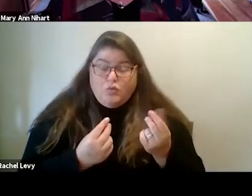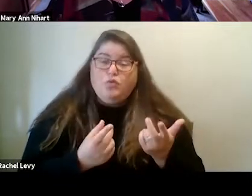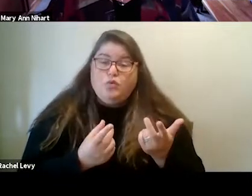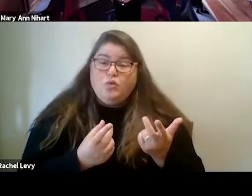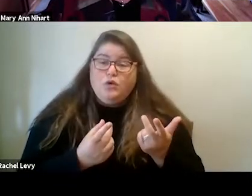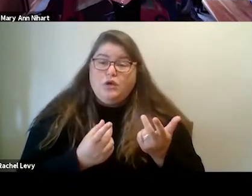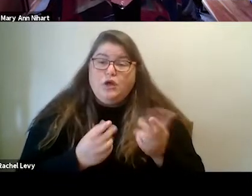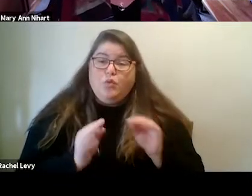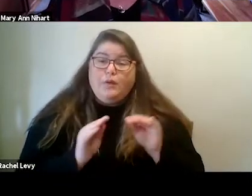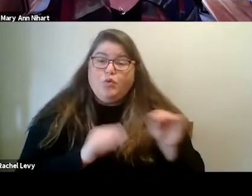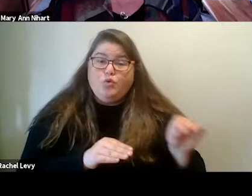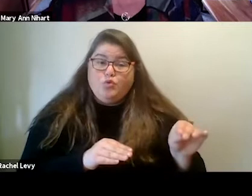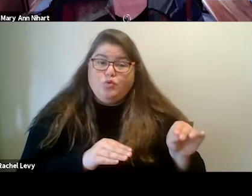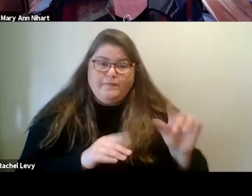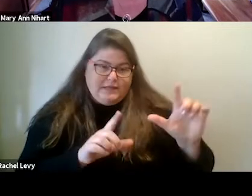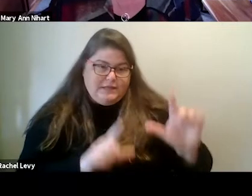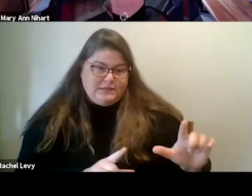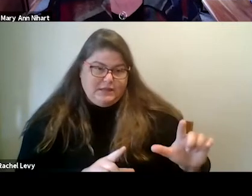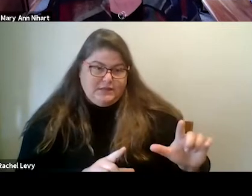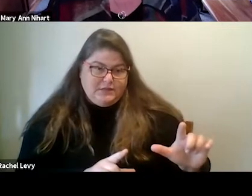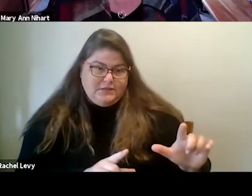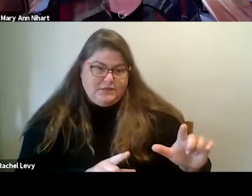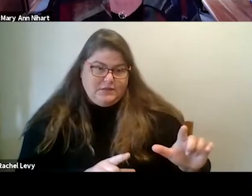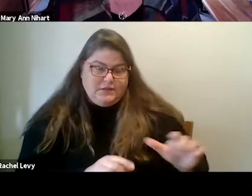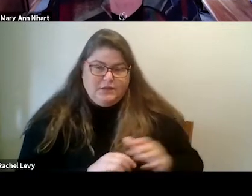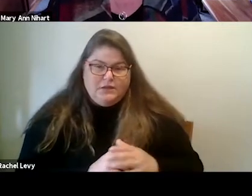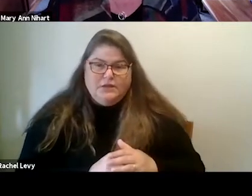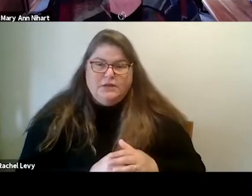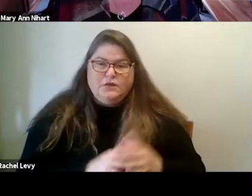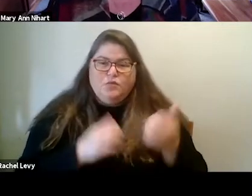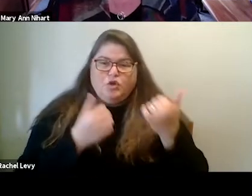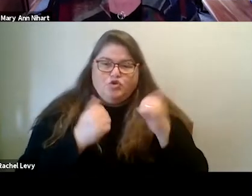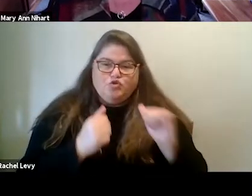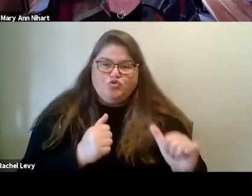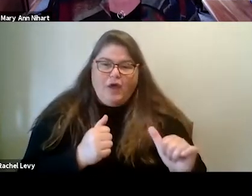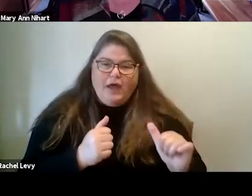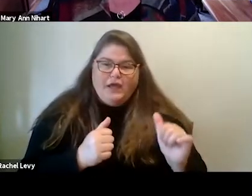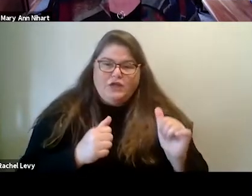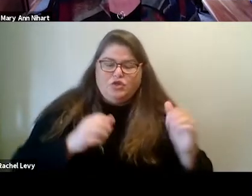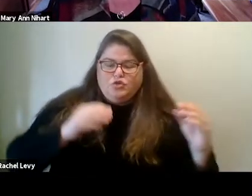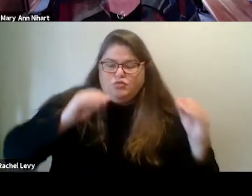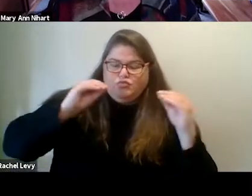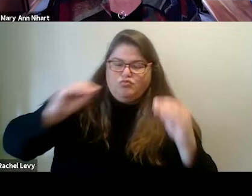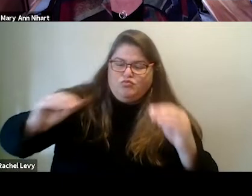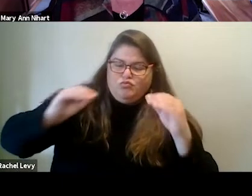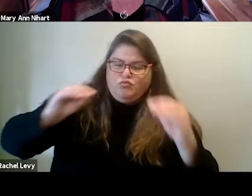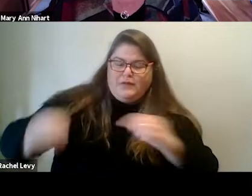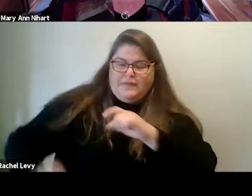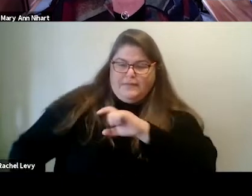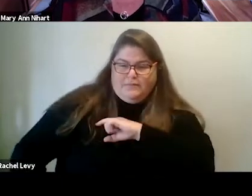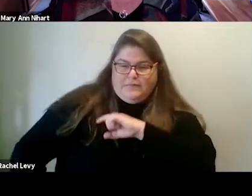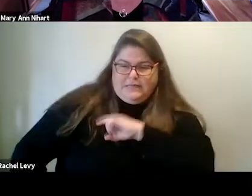next slide, on getting better education for our police.